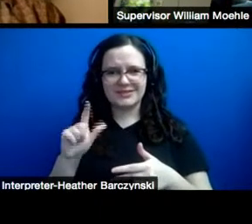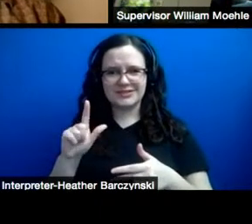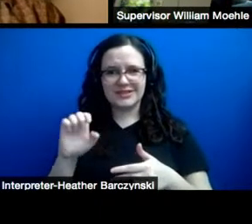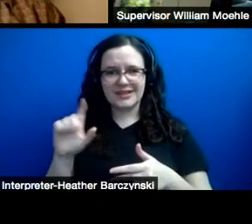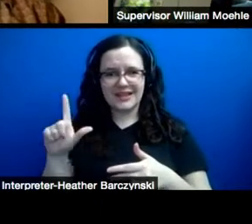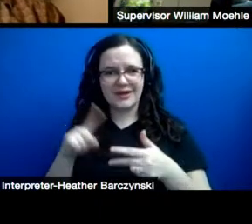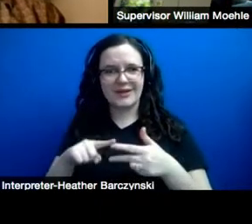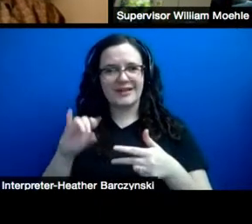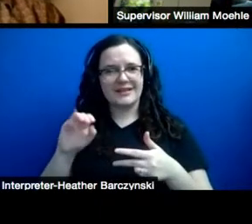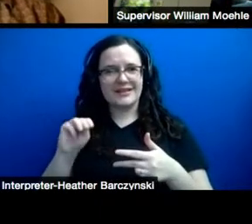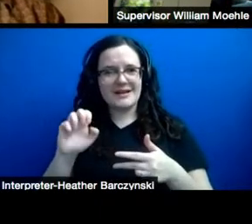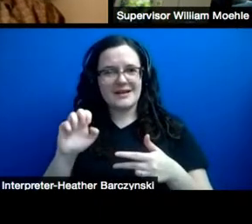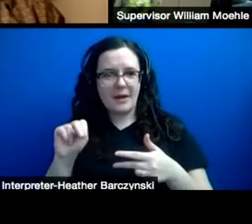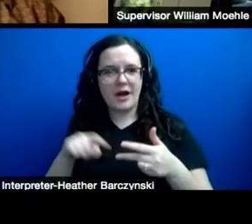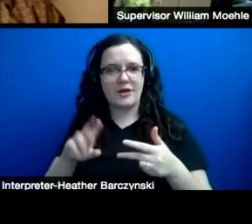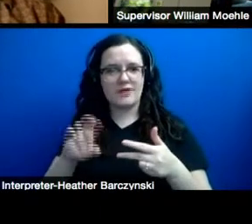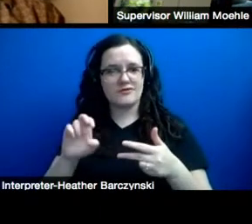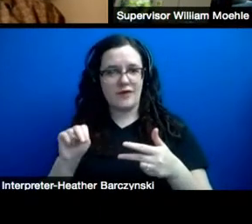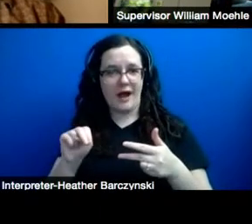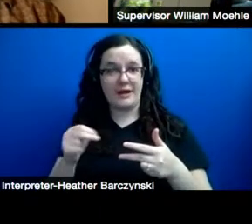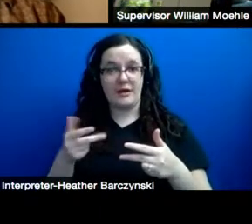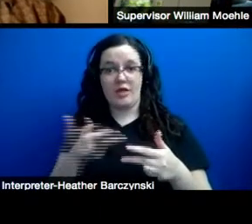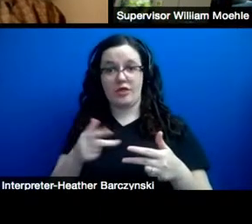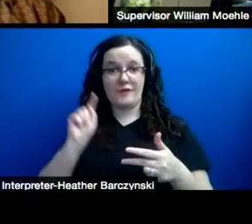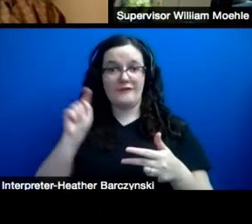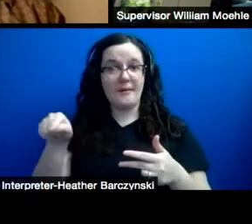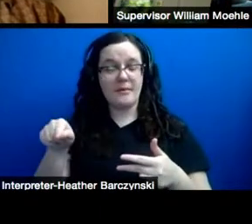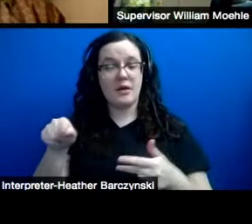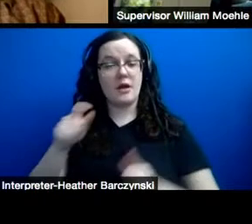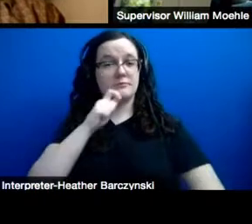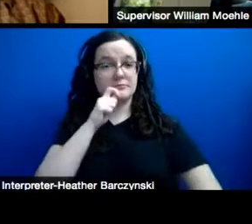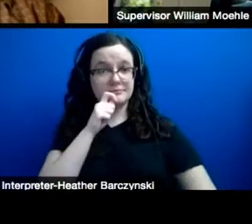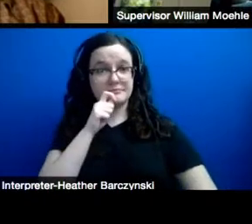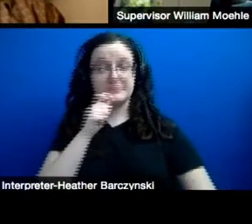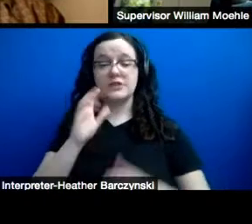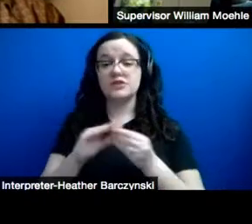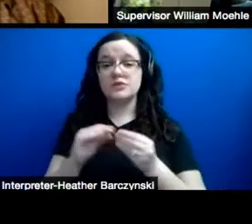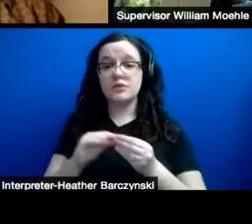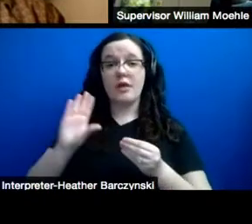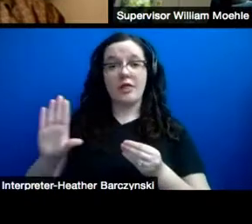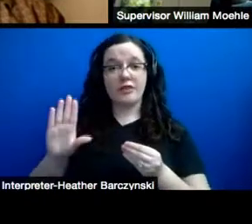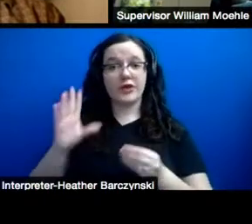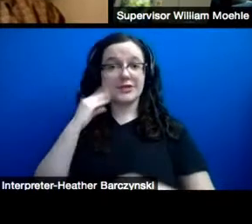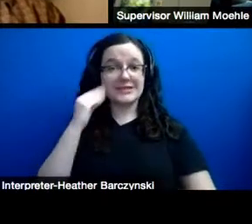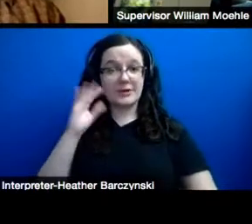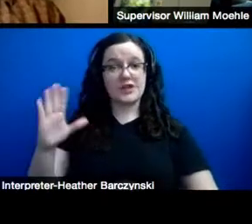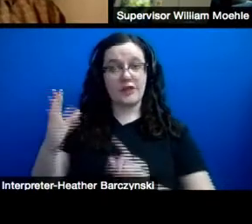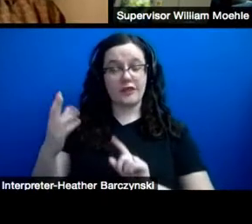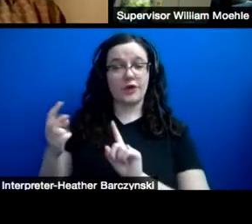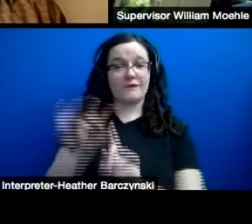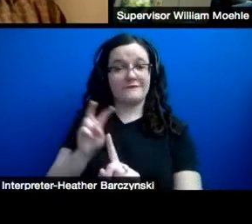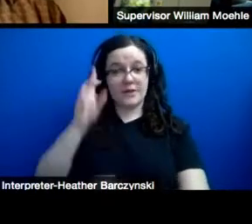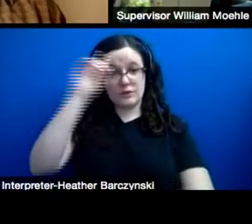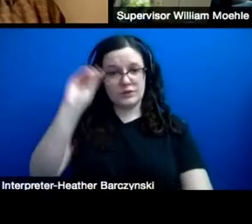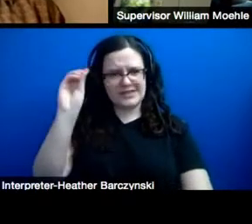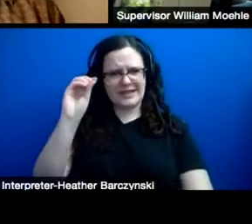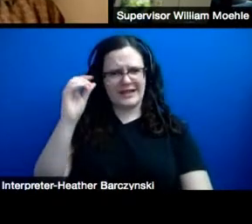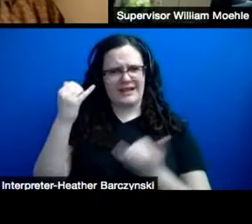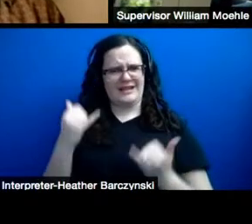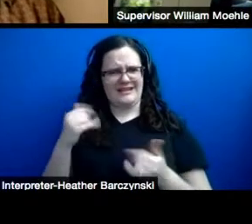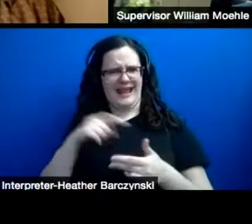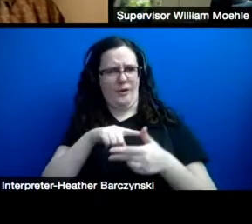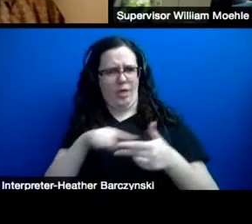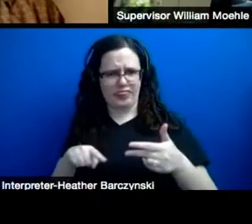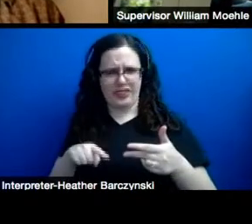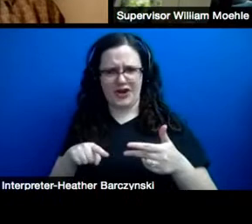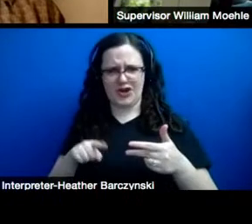Iman and Robin go on this show to express their experience, their views, and suddenly they're the ones attacking